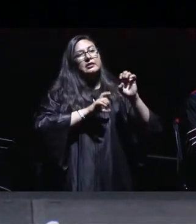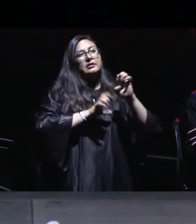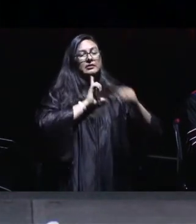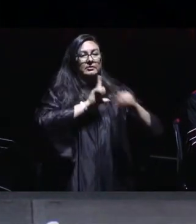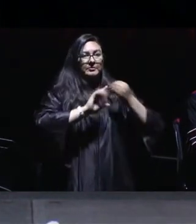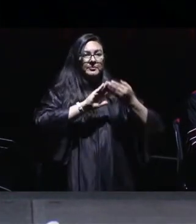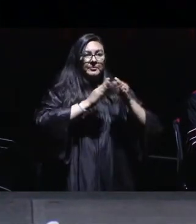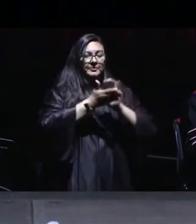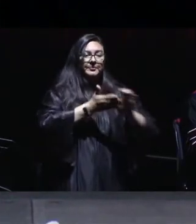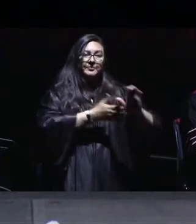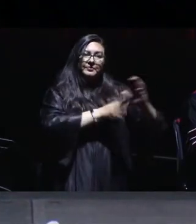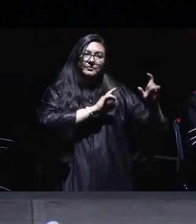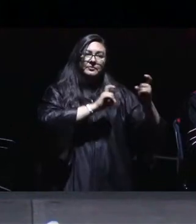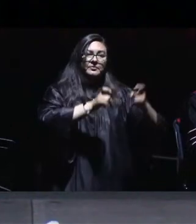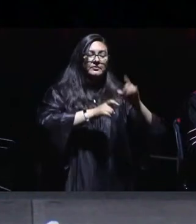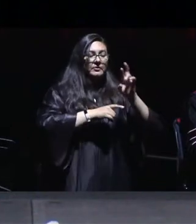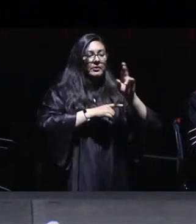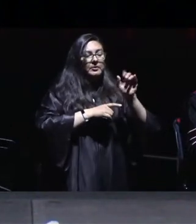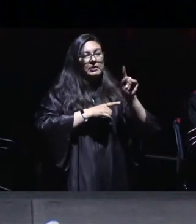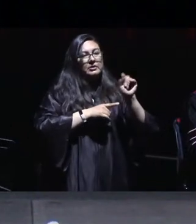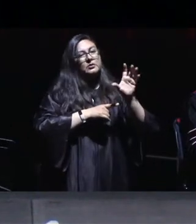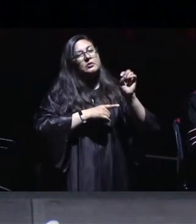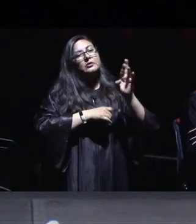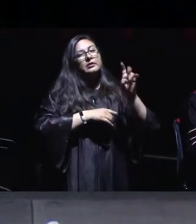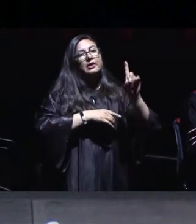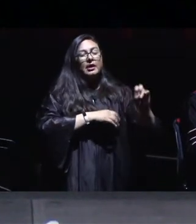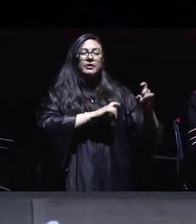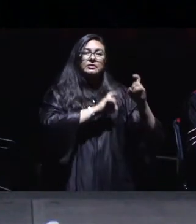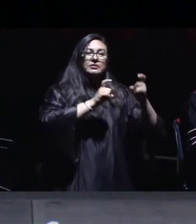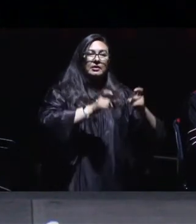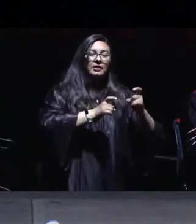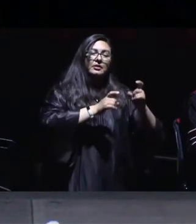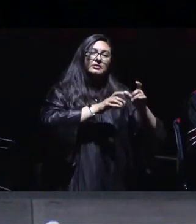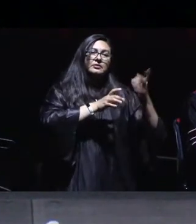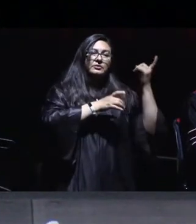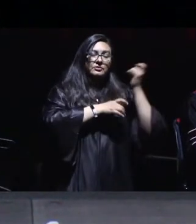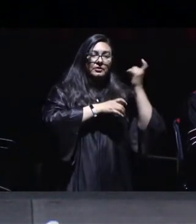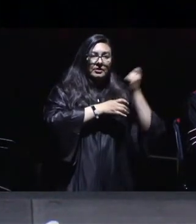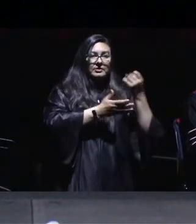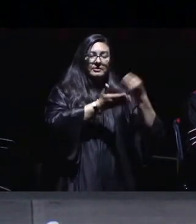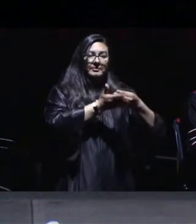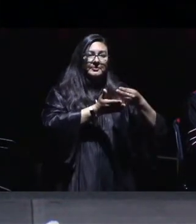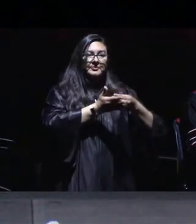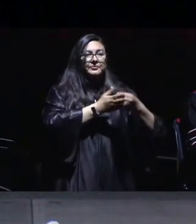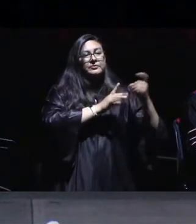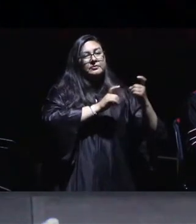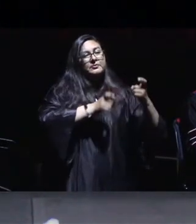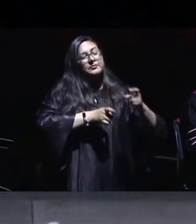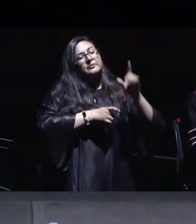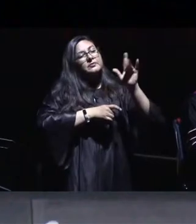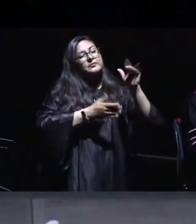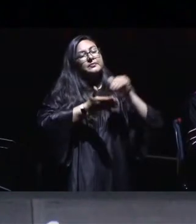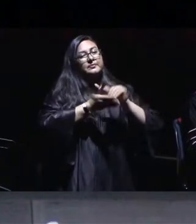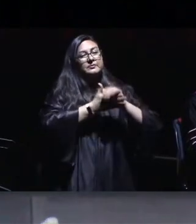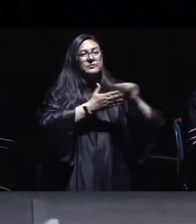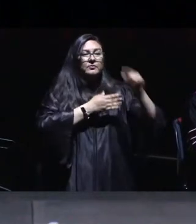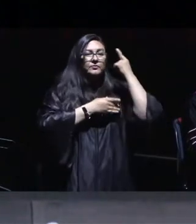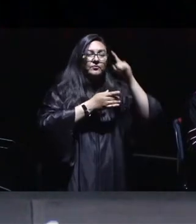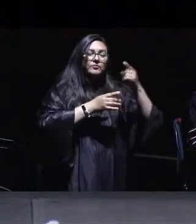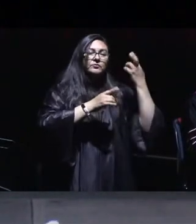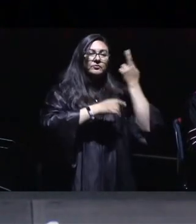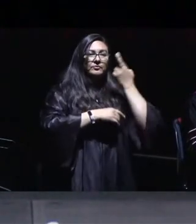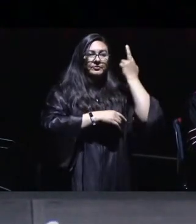is establishing the Dr. Roberto Coronel Endowed Scholarship Fund and designating $25,000 for that